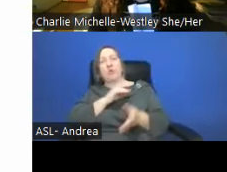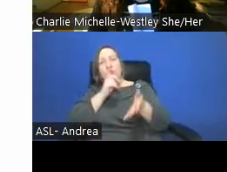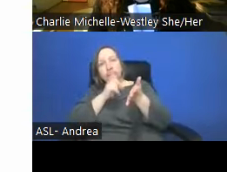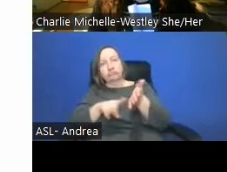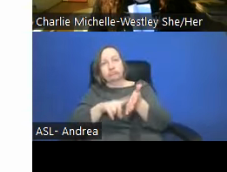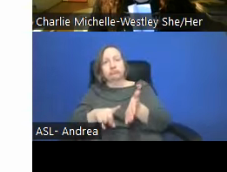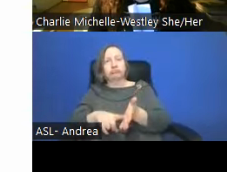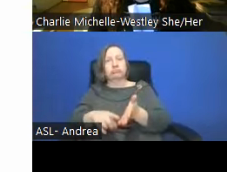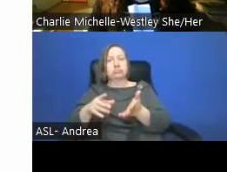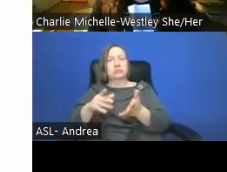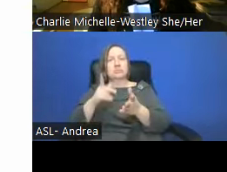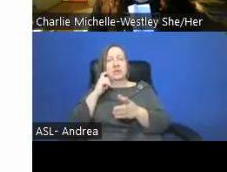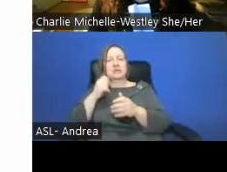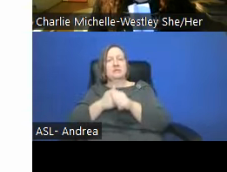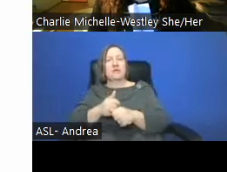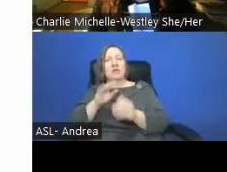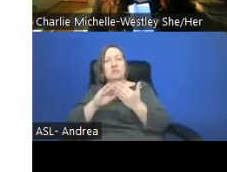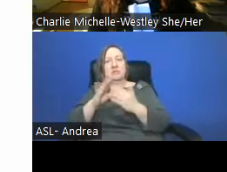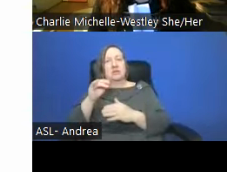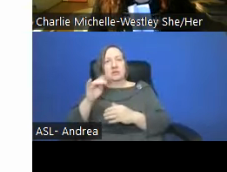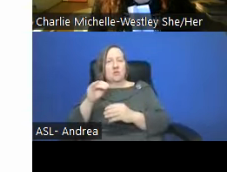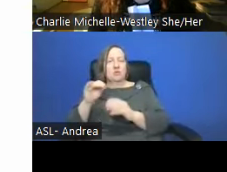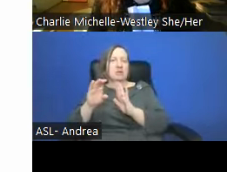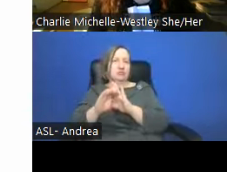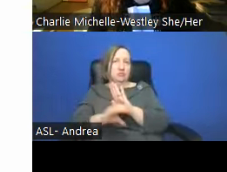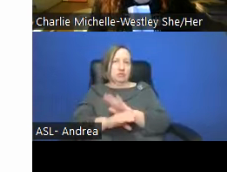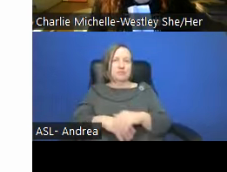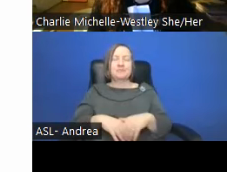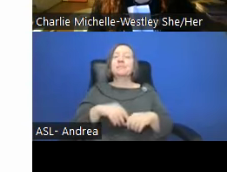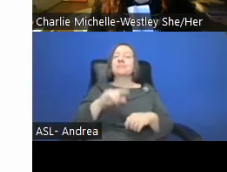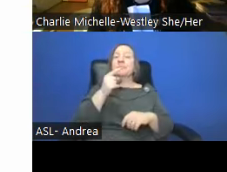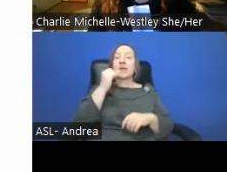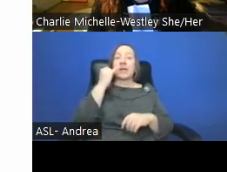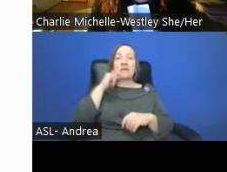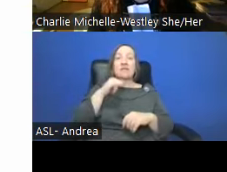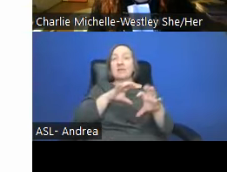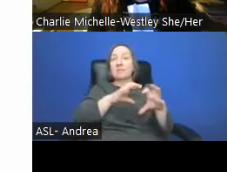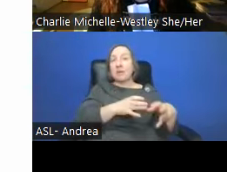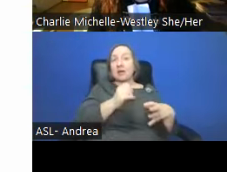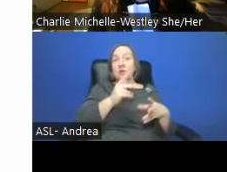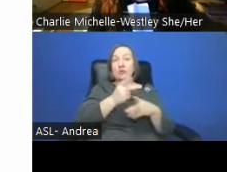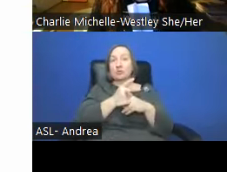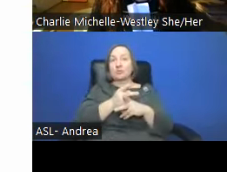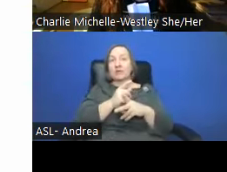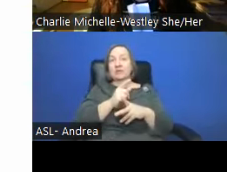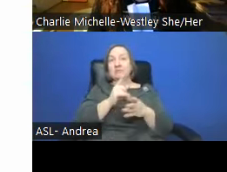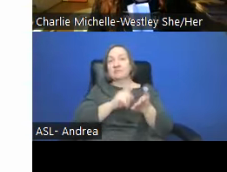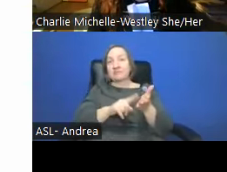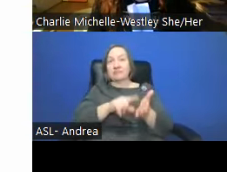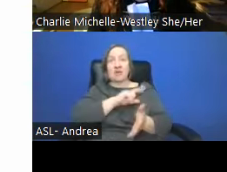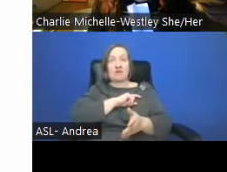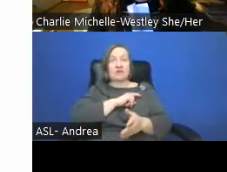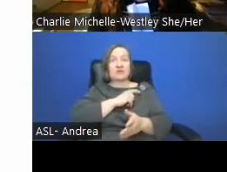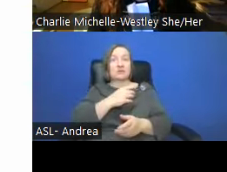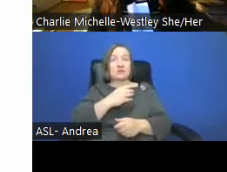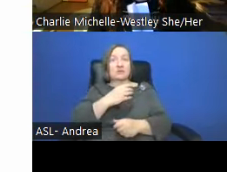as required by city code and charter. 1, whether the body or supervisor investigating officer complaints